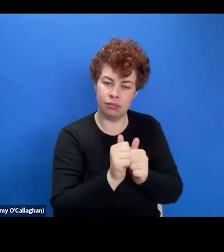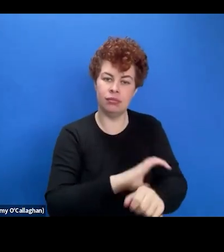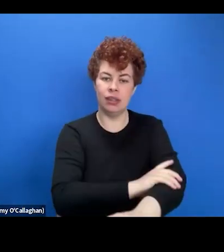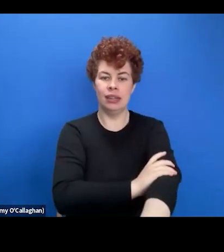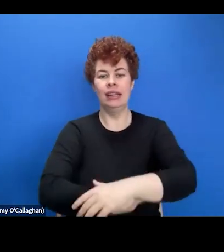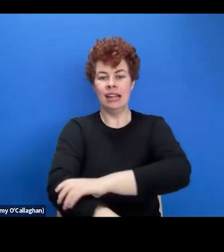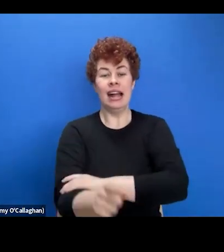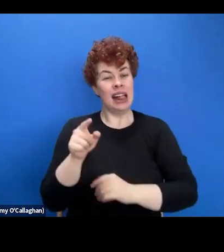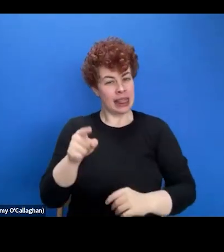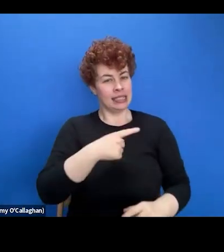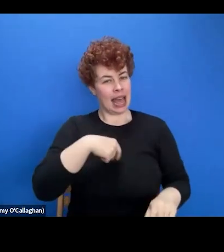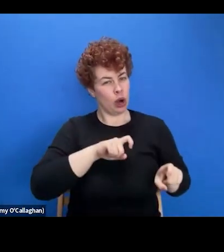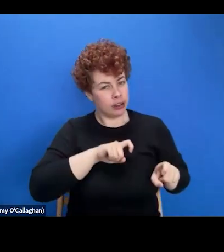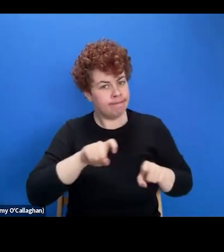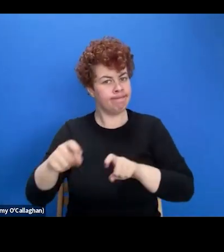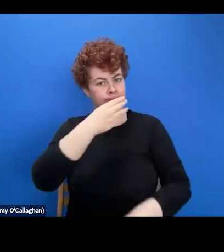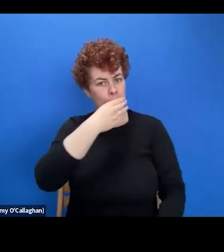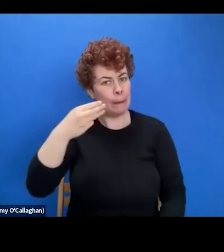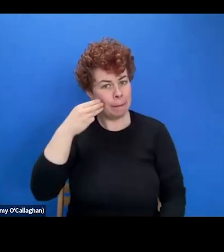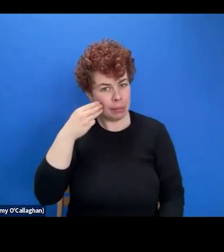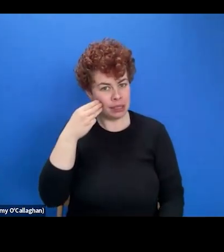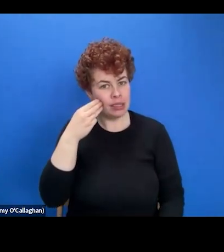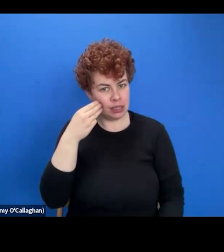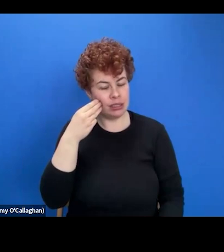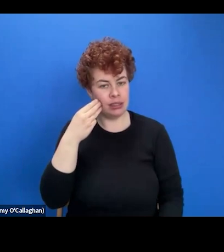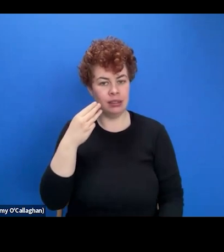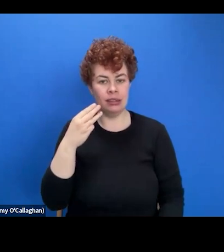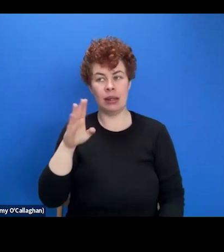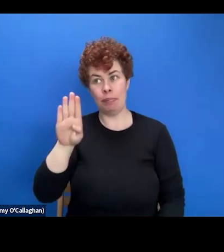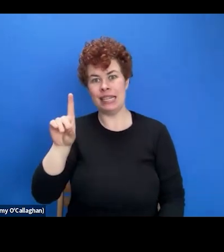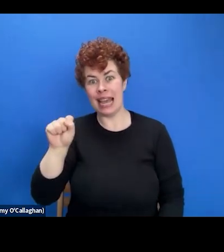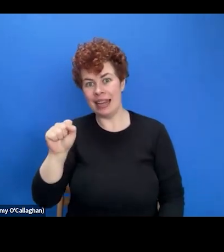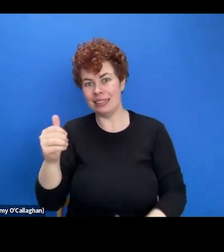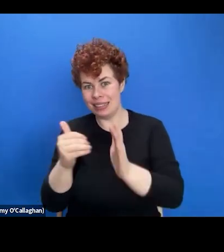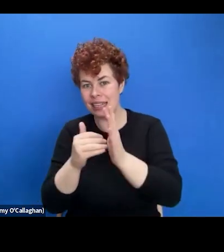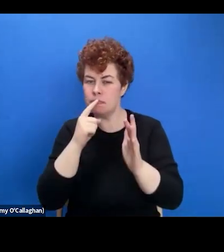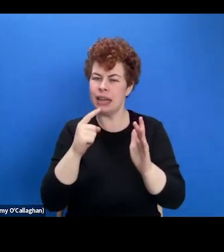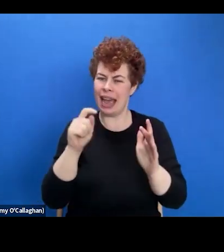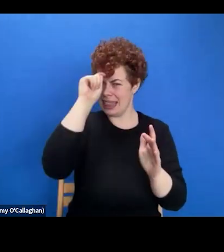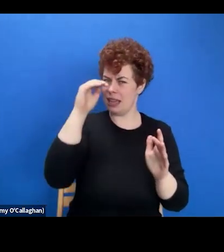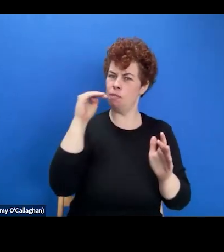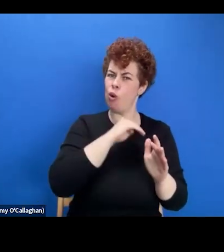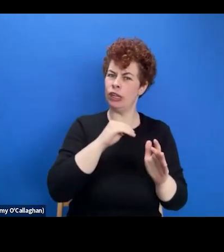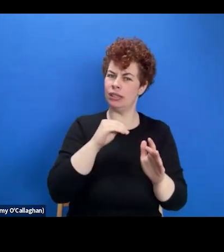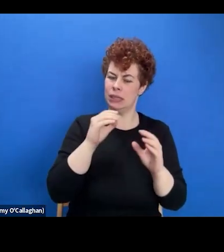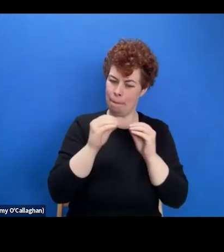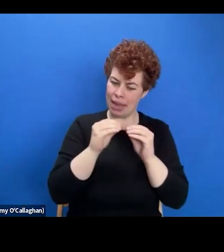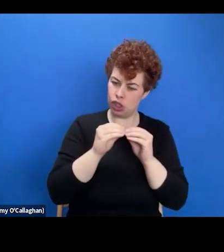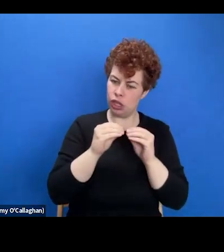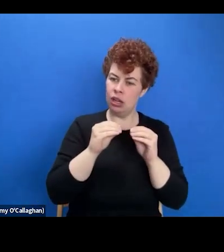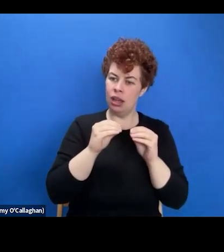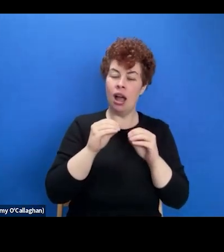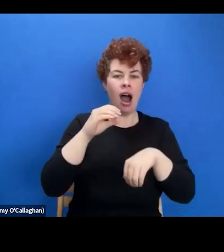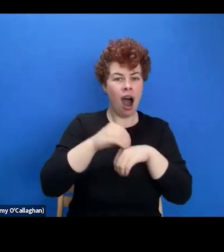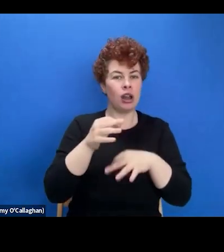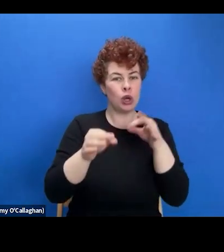kind of been a commitment we've had, I suppose, which is separate to BDS, but just important to mention, I suppose, just that ongoing communication with our